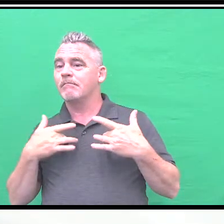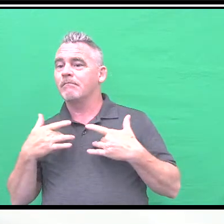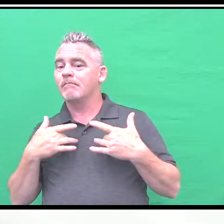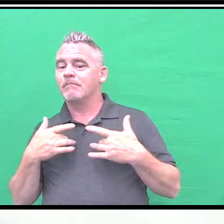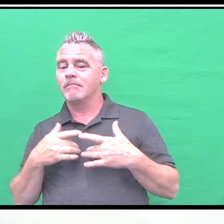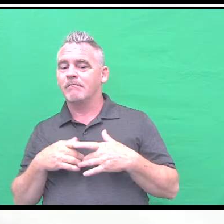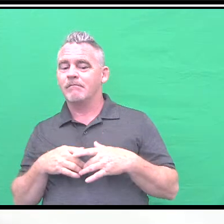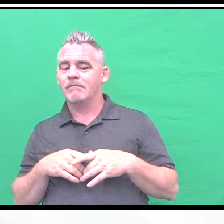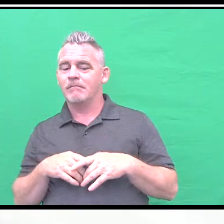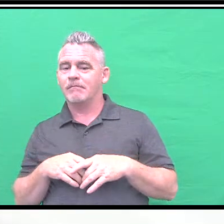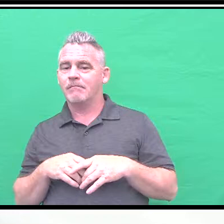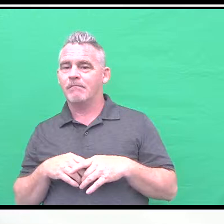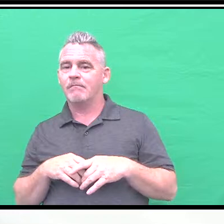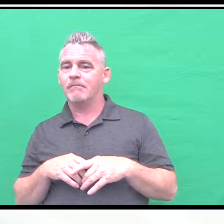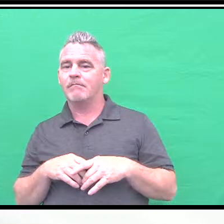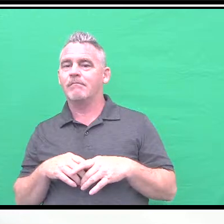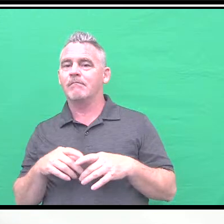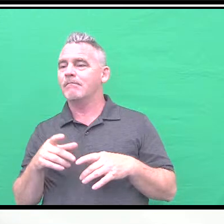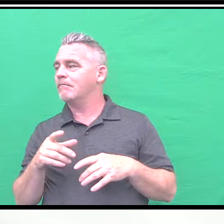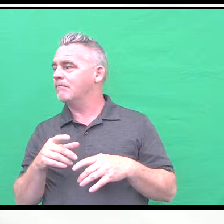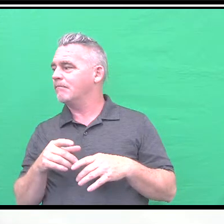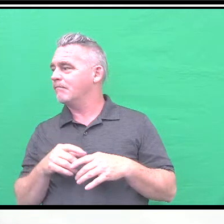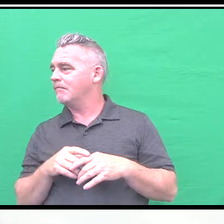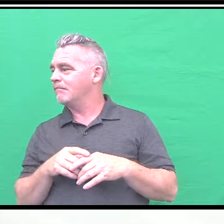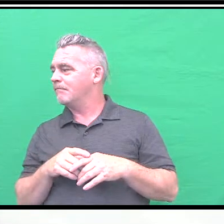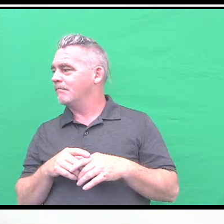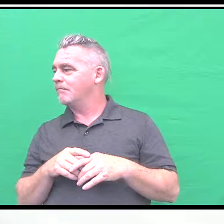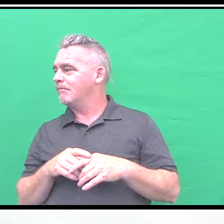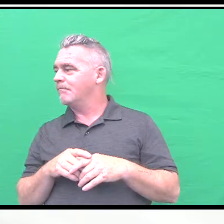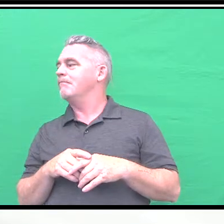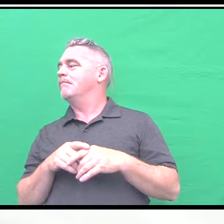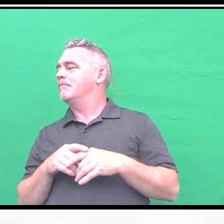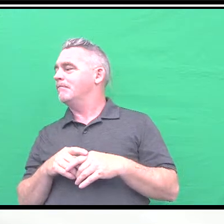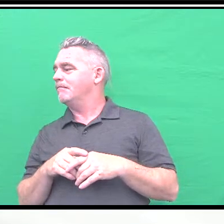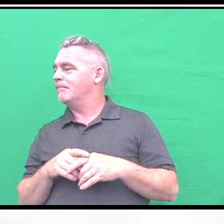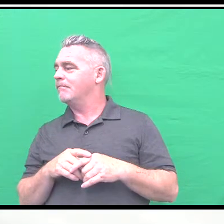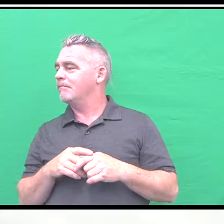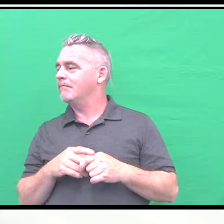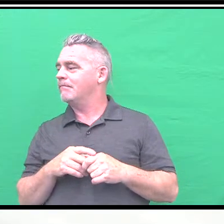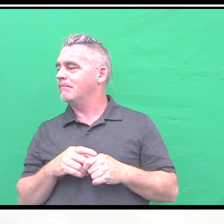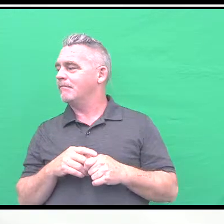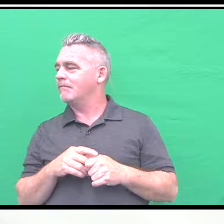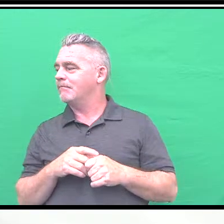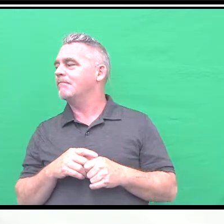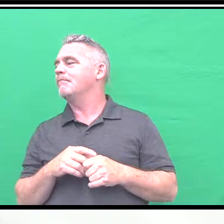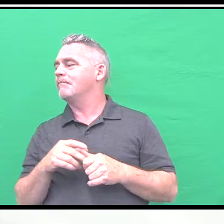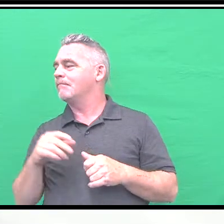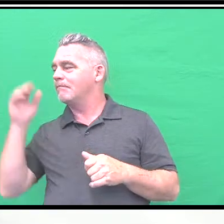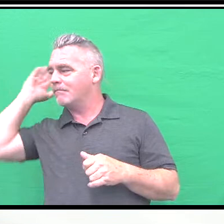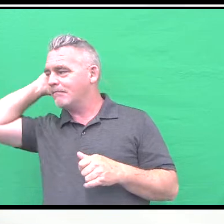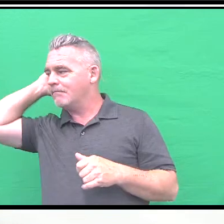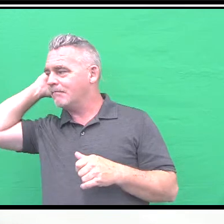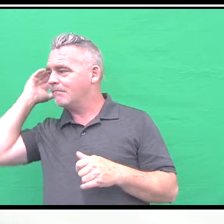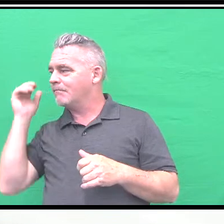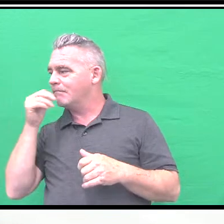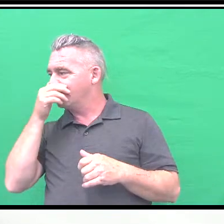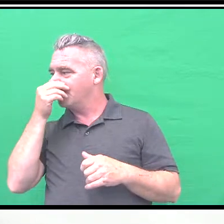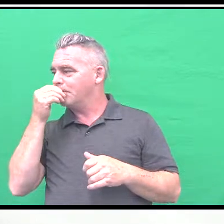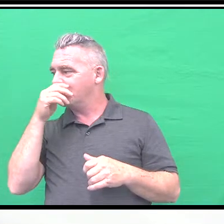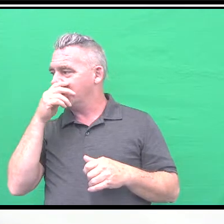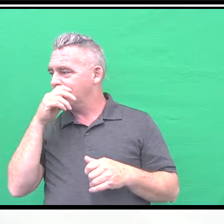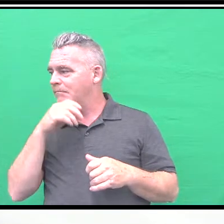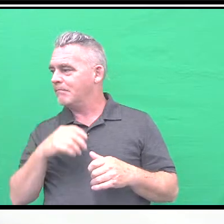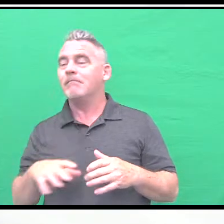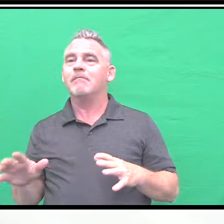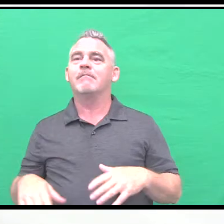All in favor? Aye. Aye. Motion passes unanimously. Thank you. Items 15B is approval